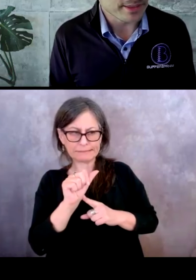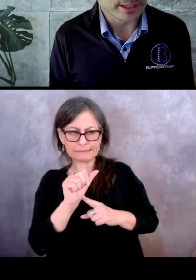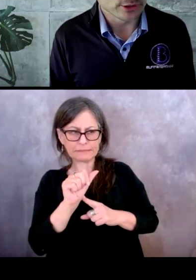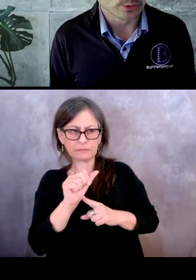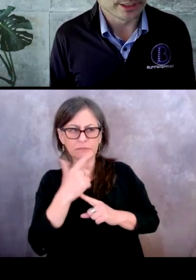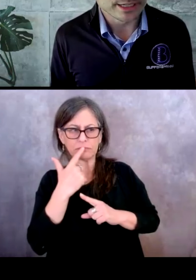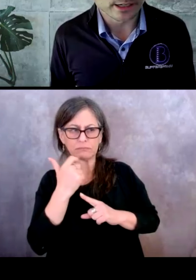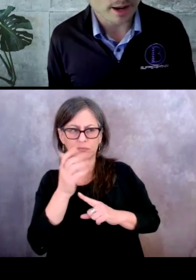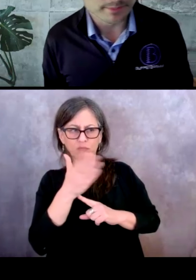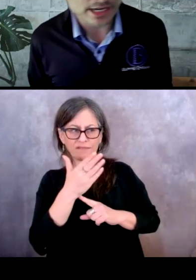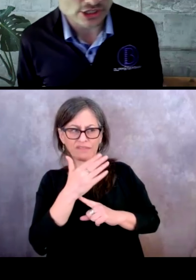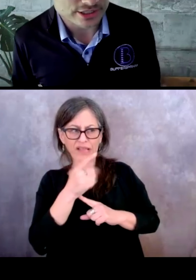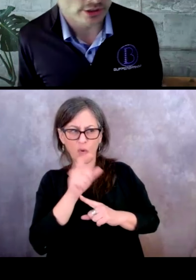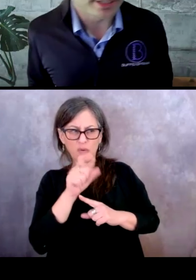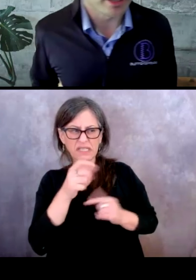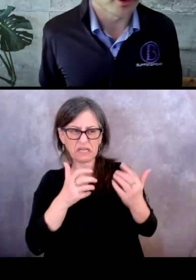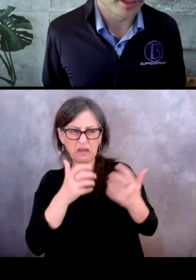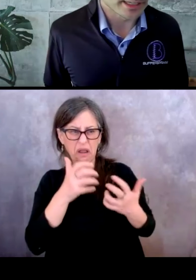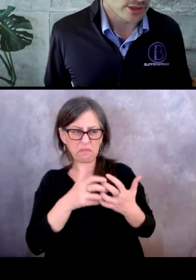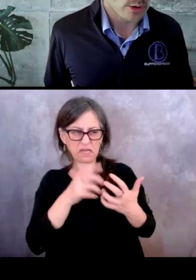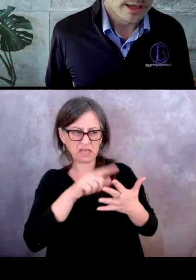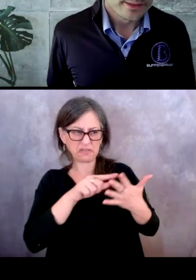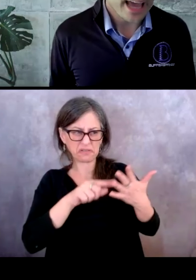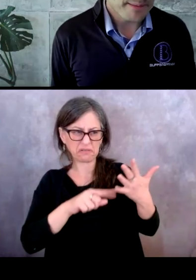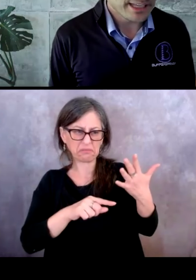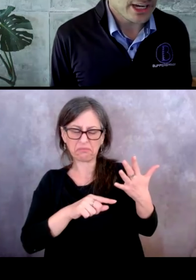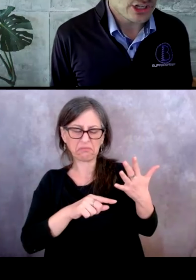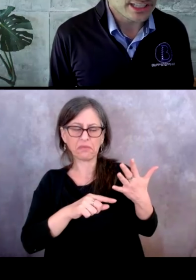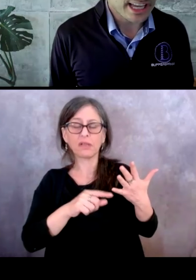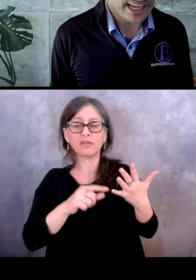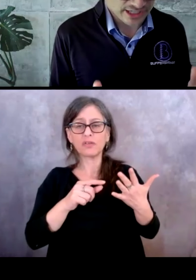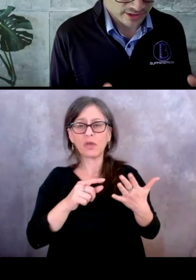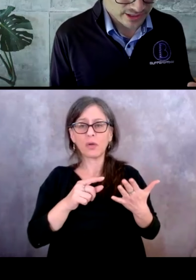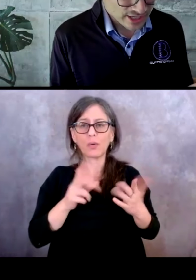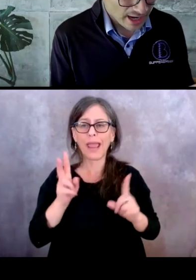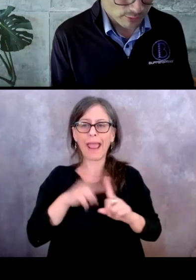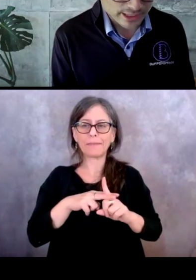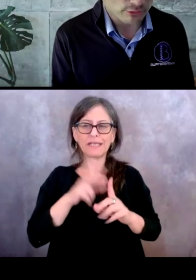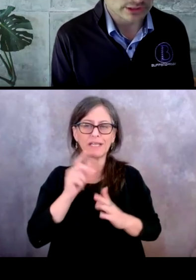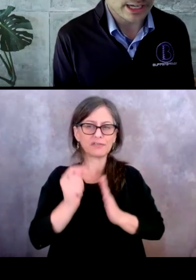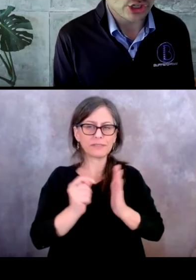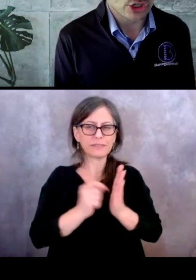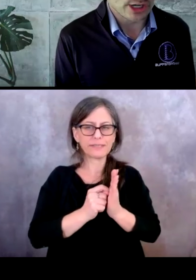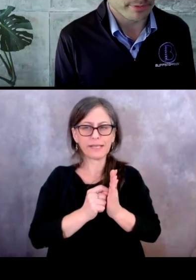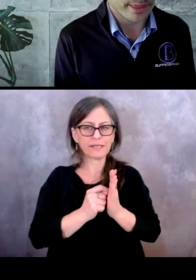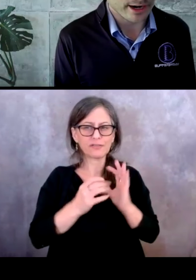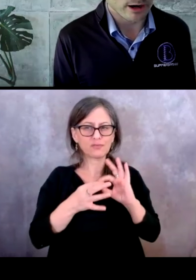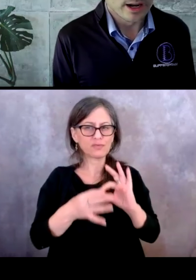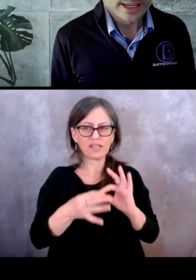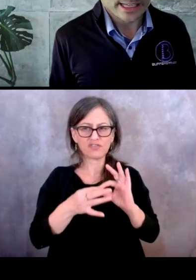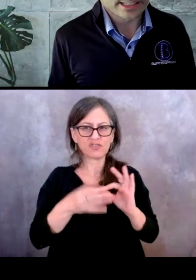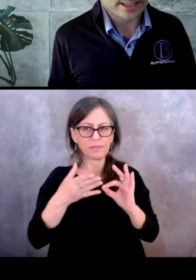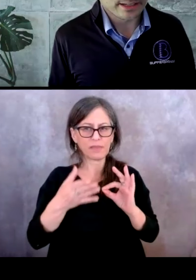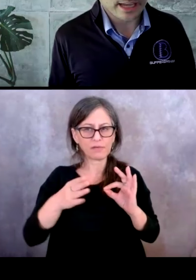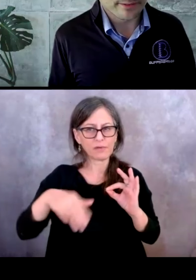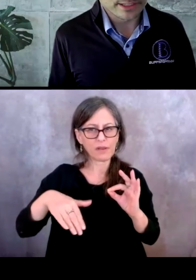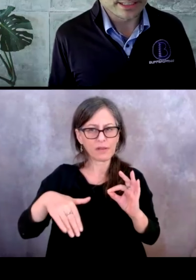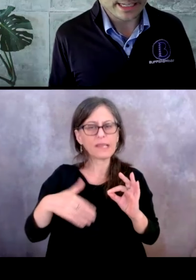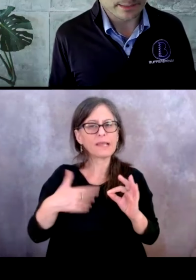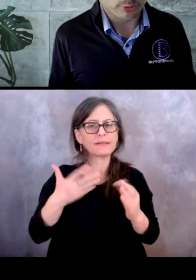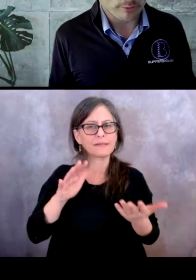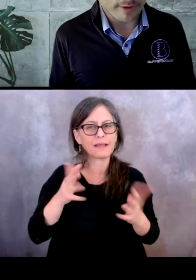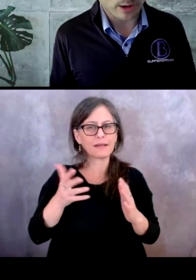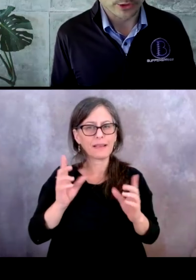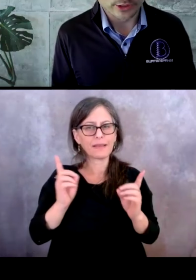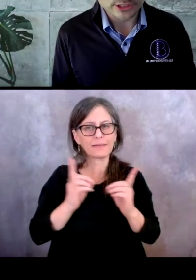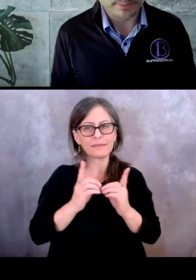them that they think they're going to need accommodations and all these other things? So the application stage, there's not really a relationship there. It's kind of a